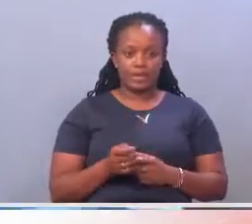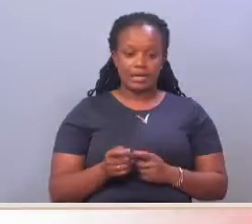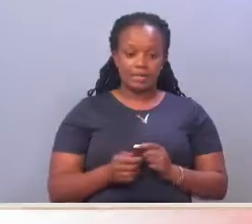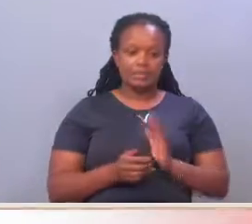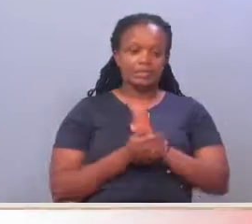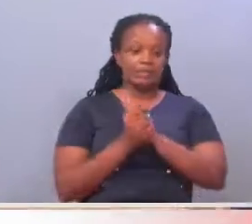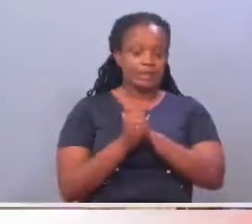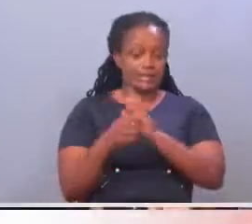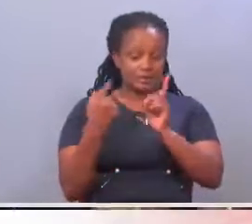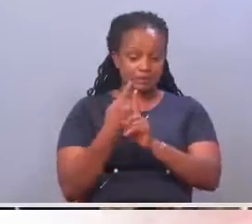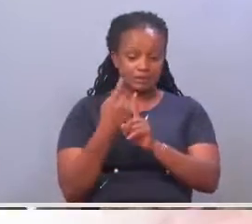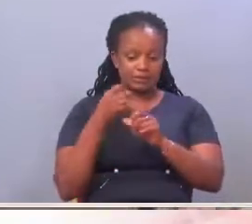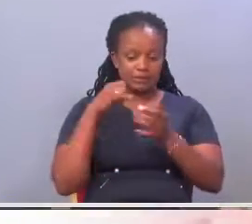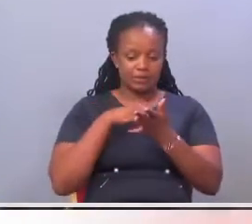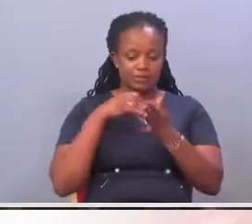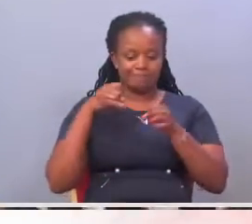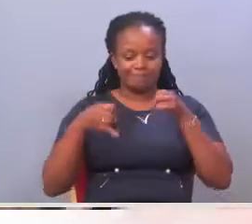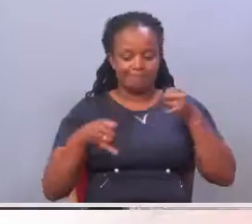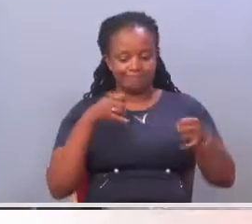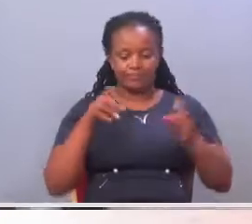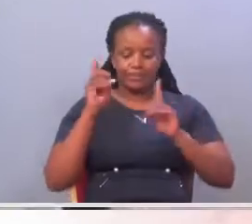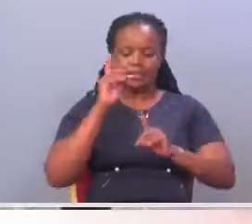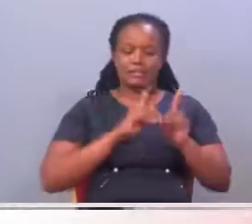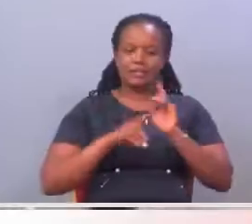include modeling, dancing and spoken word.